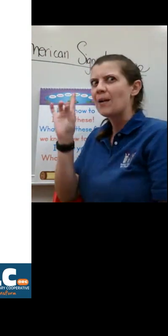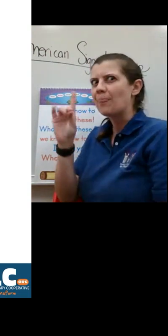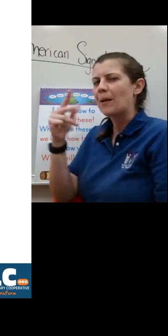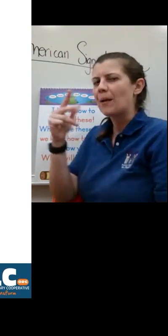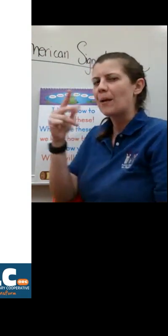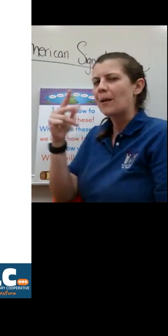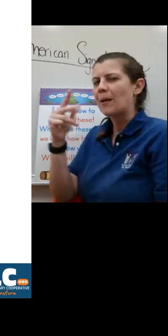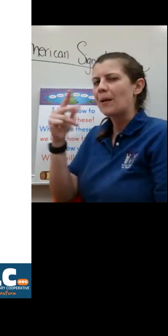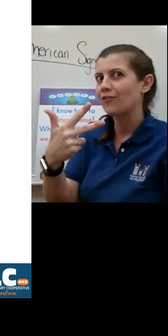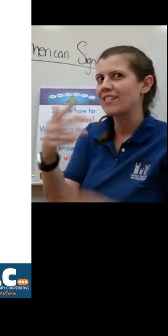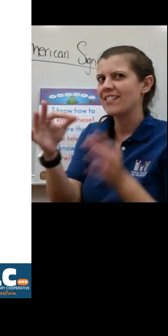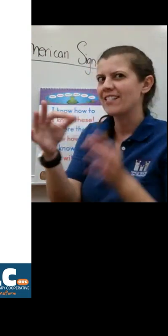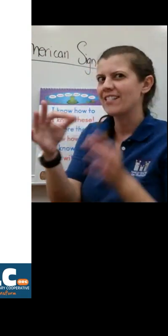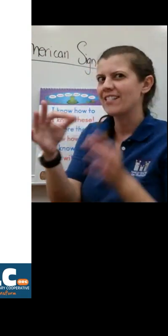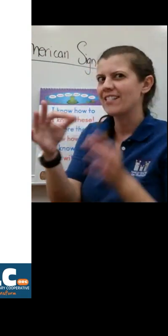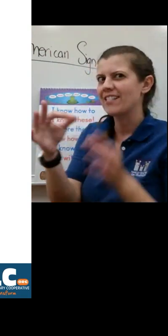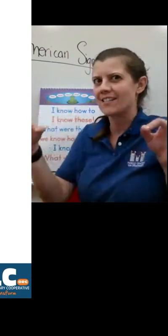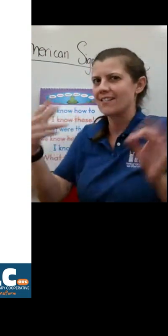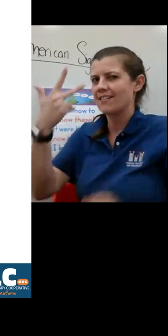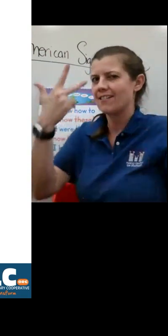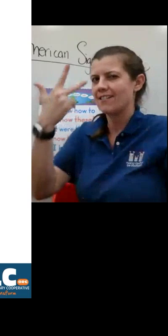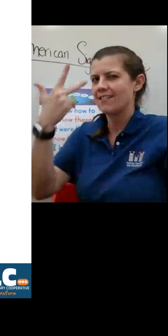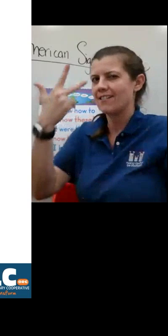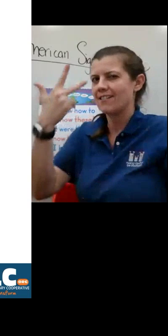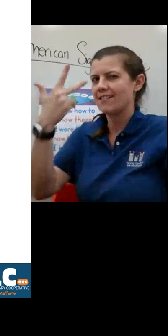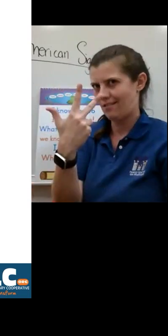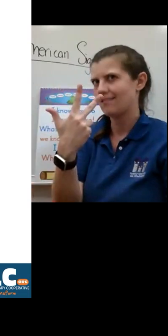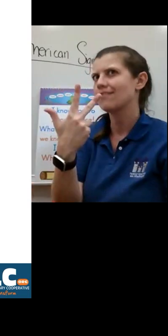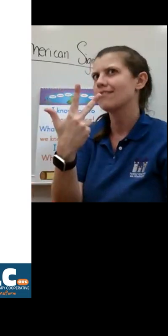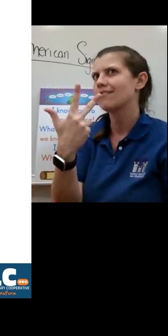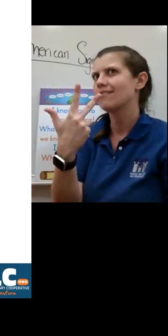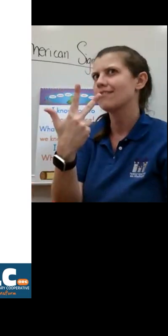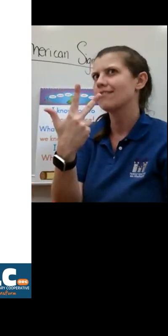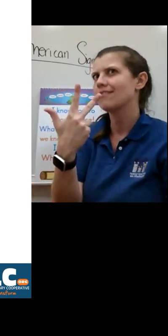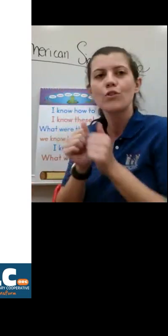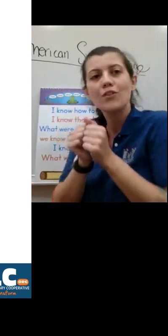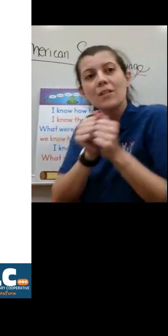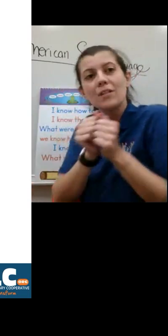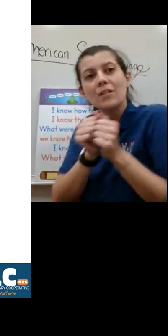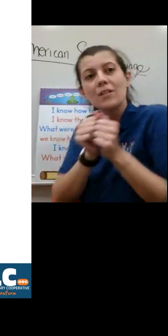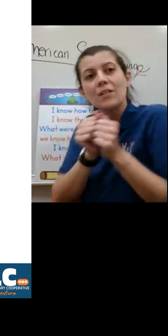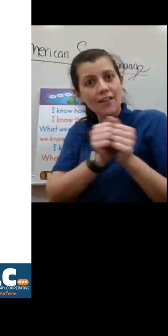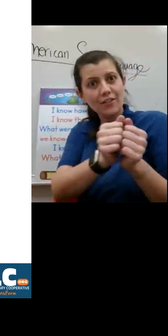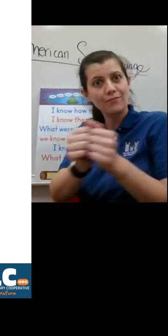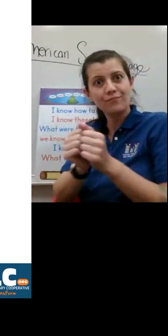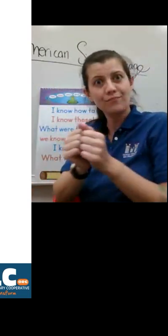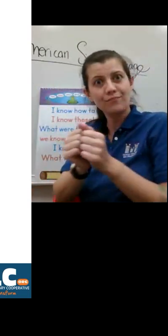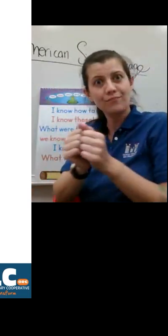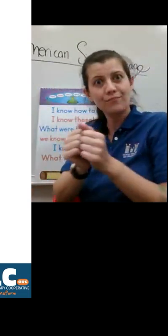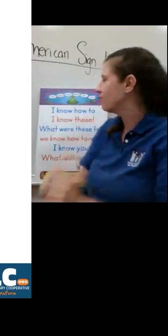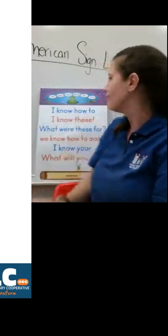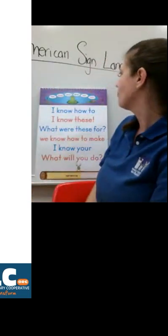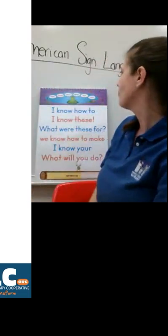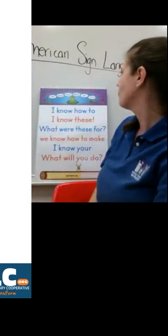Why did you do the same and then pick 3 sentences? And then we'll do them